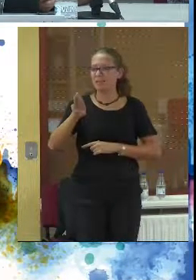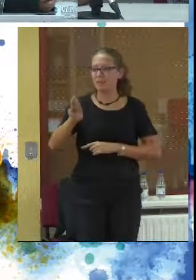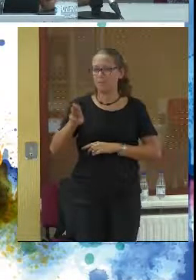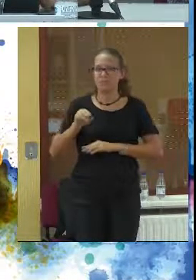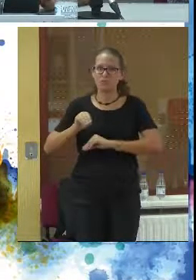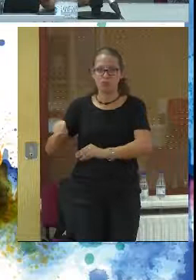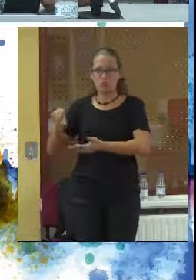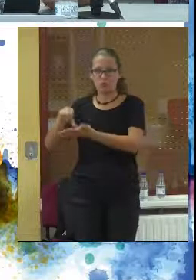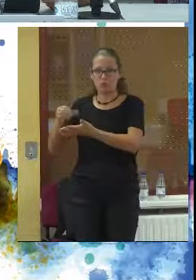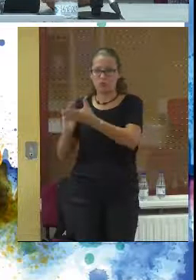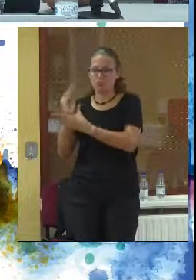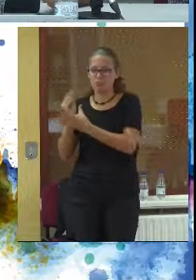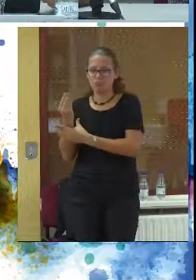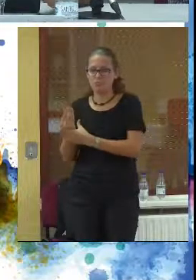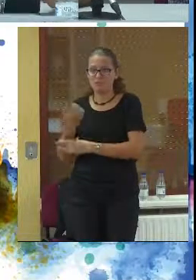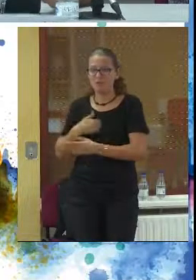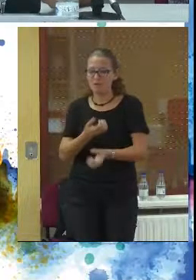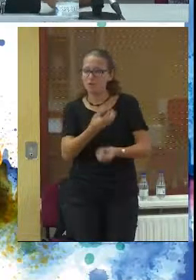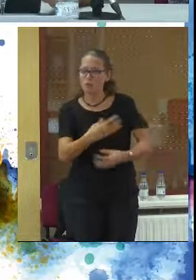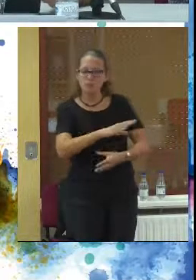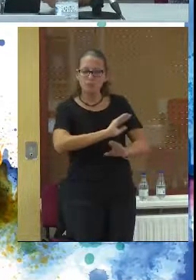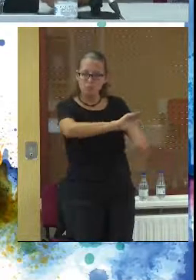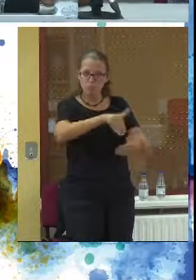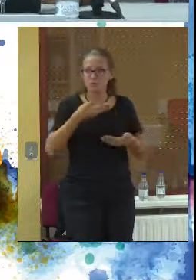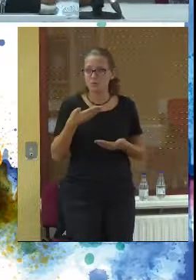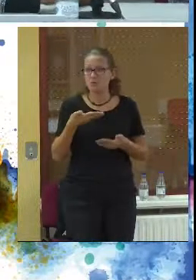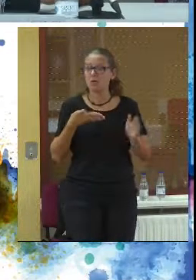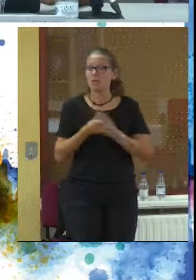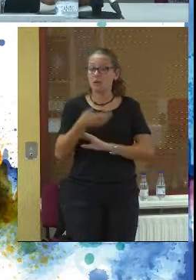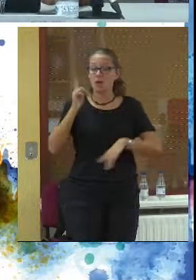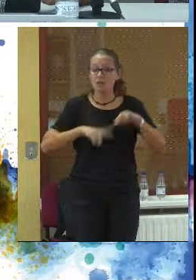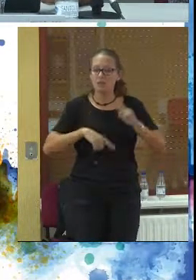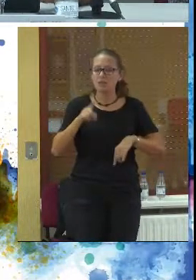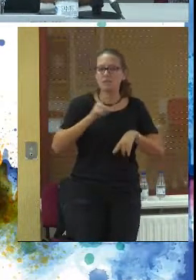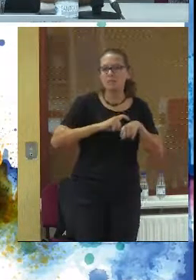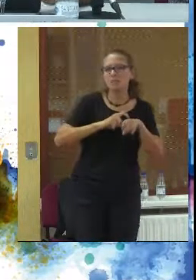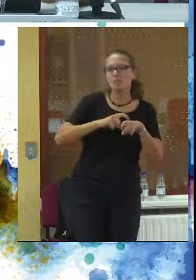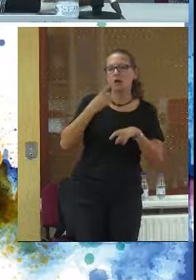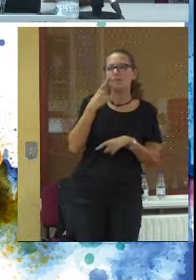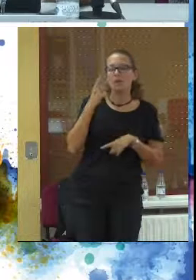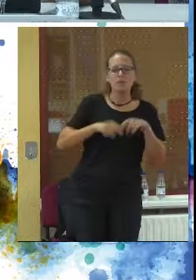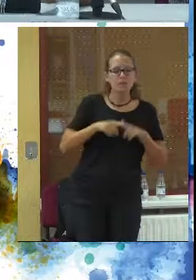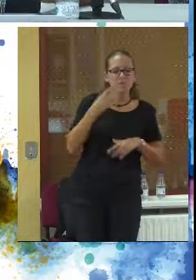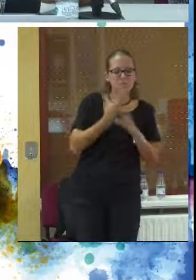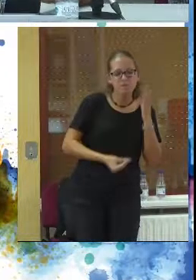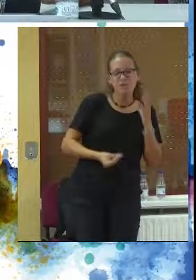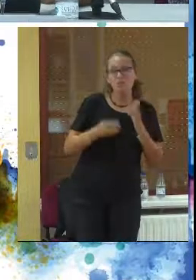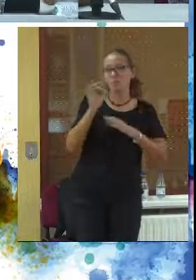are included in a report that the customer has at its center, and this means that depending on the